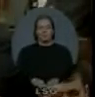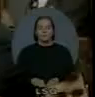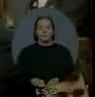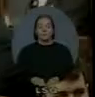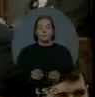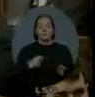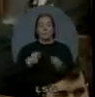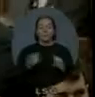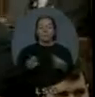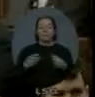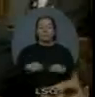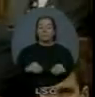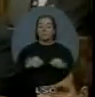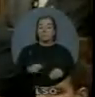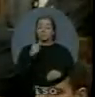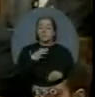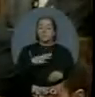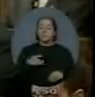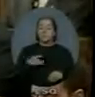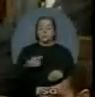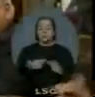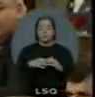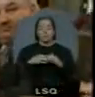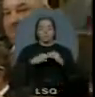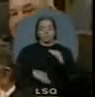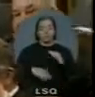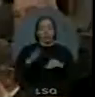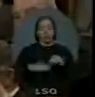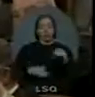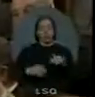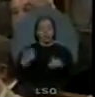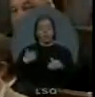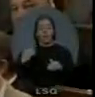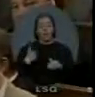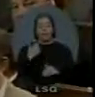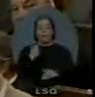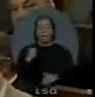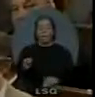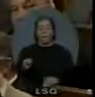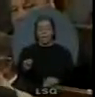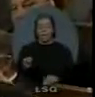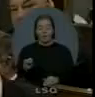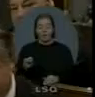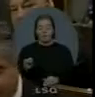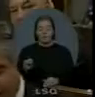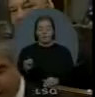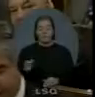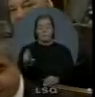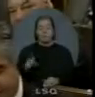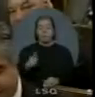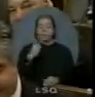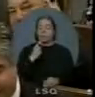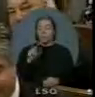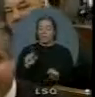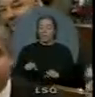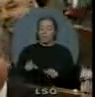than those of her Liberal predecessor. I hear the member for Wisconsin call them outrageous. Then he's got to explain why the Liberals spend, for example, the Leader